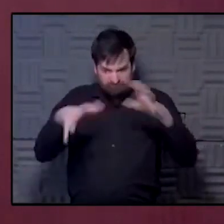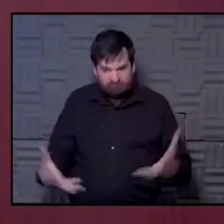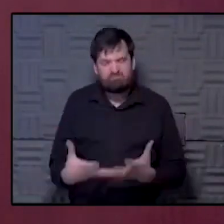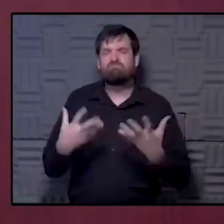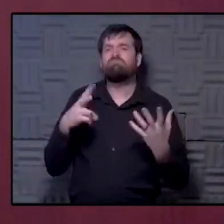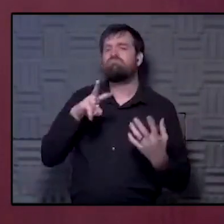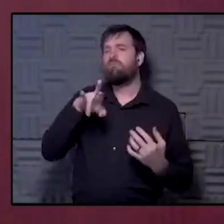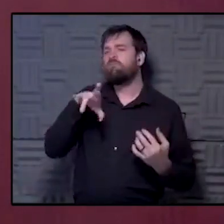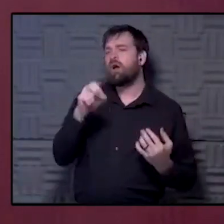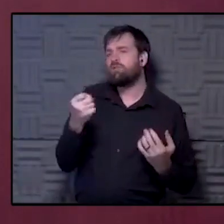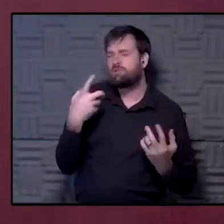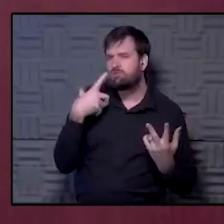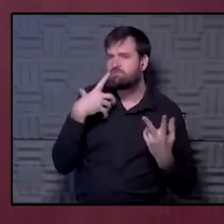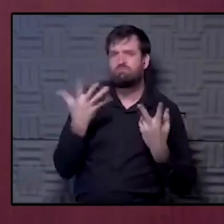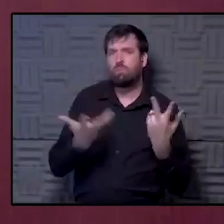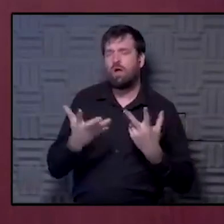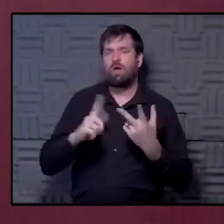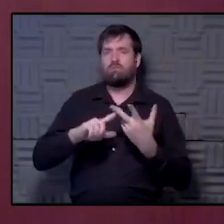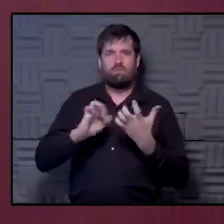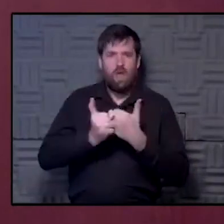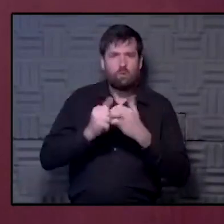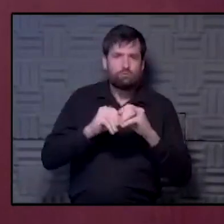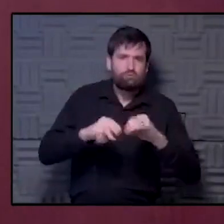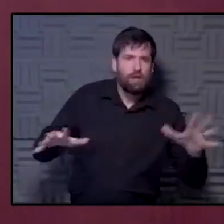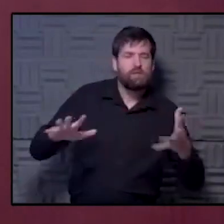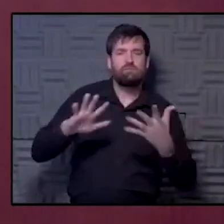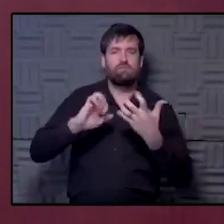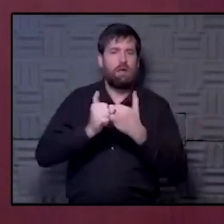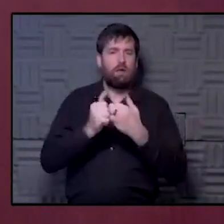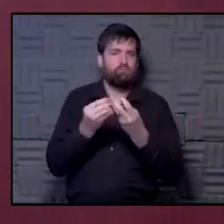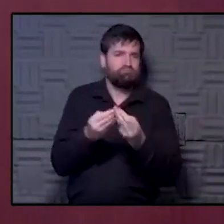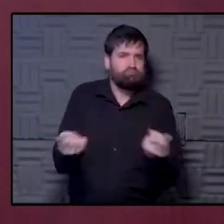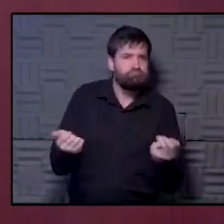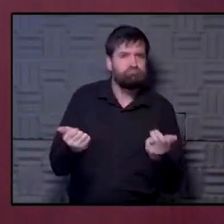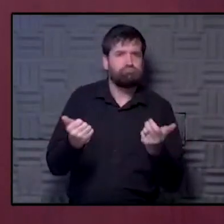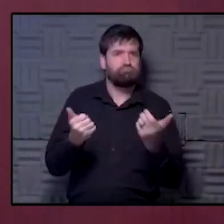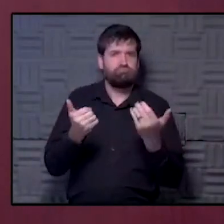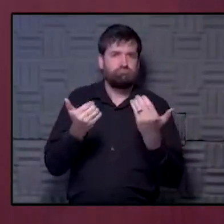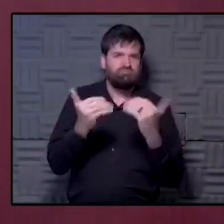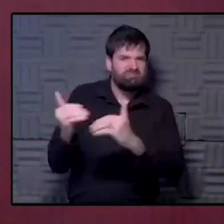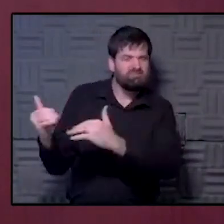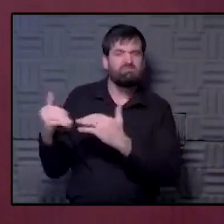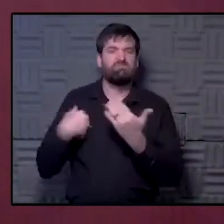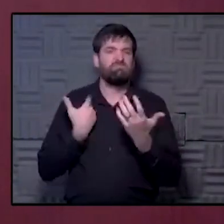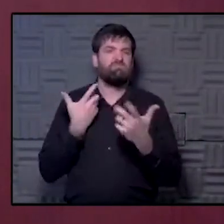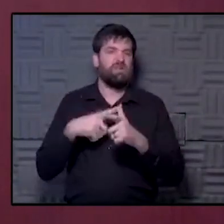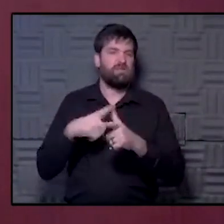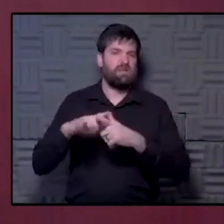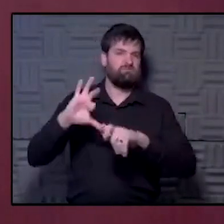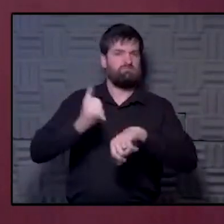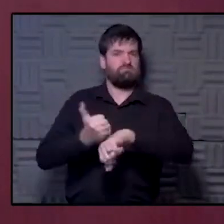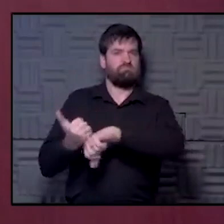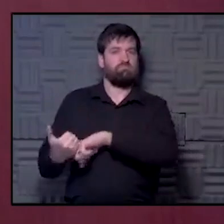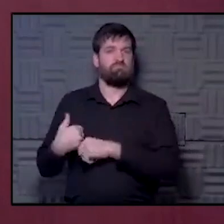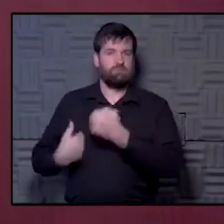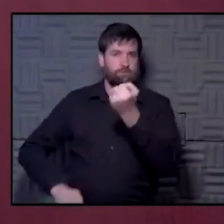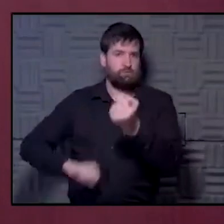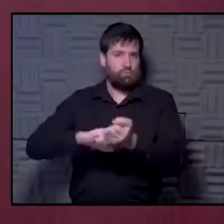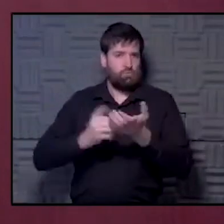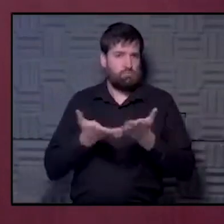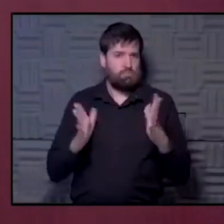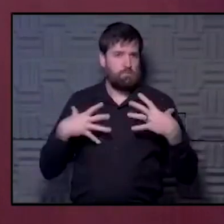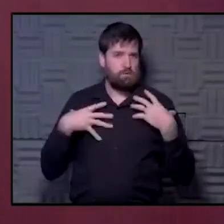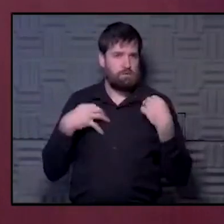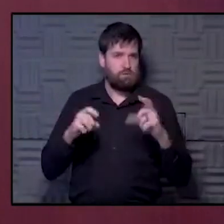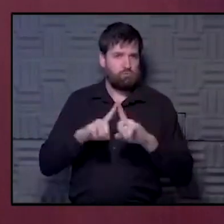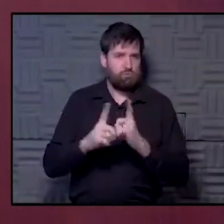virus is, how does it spread, what mitigation measures work, and then we would enforce those. And so we've been supportive of what our public health department